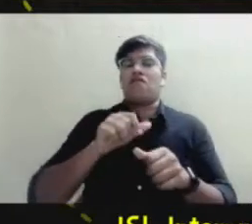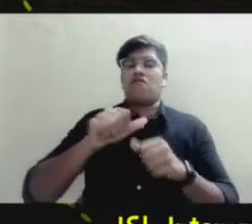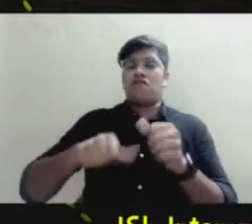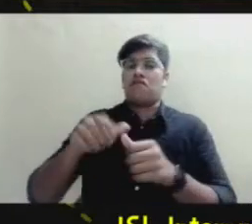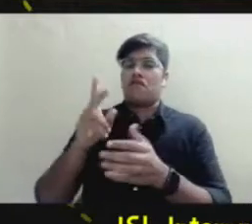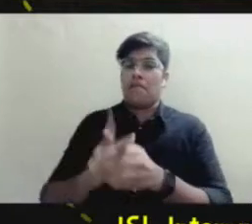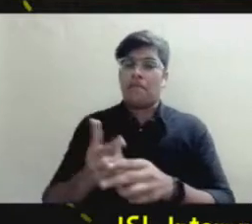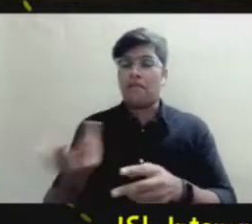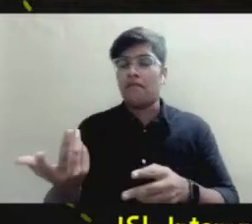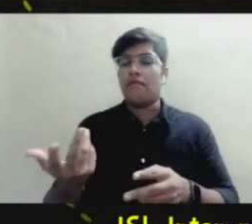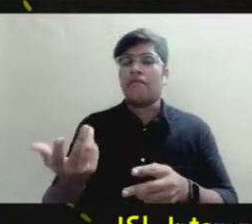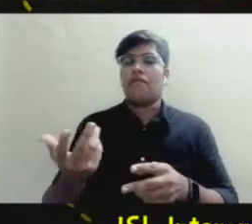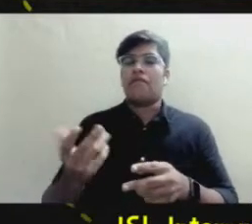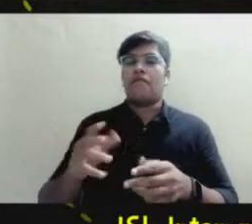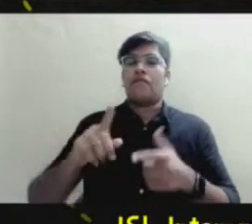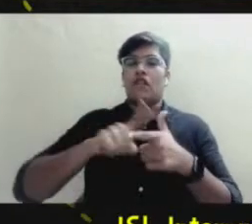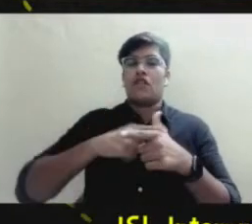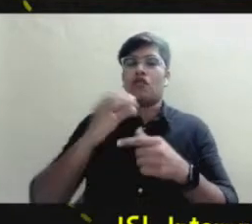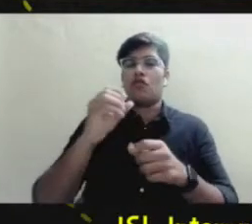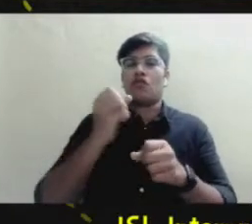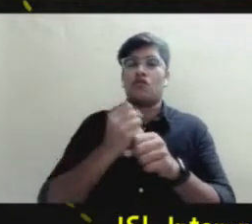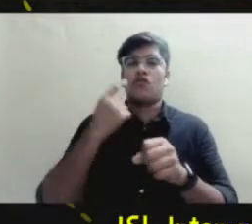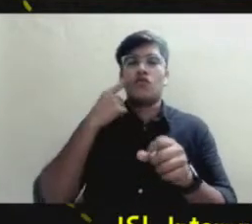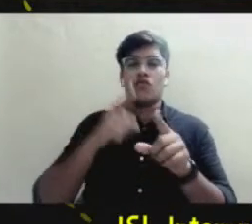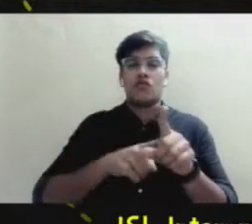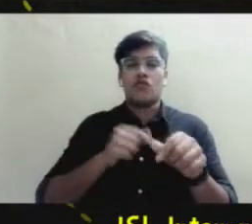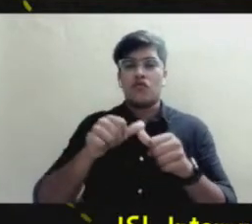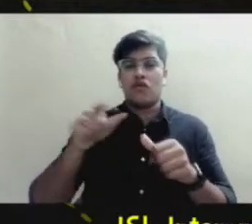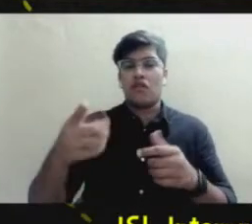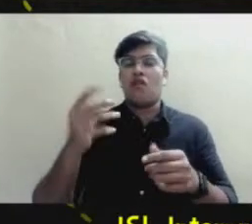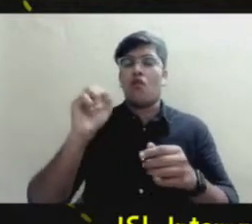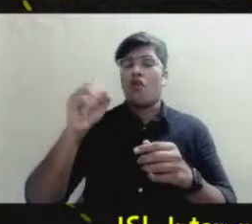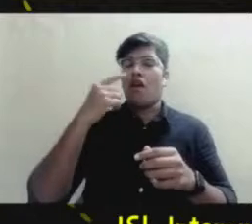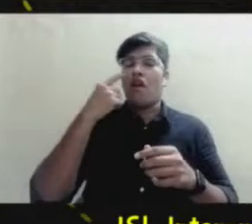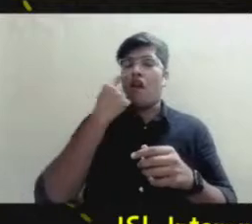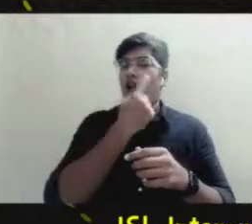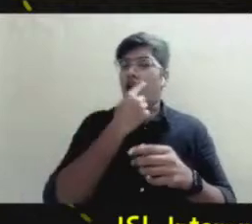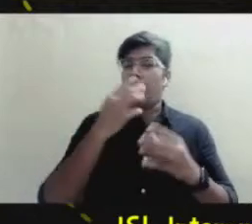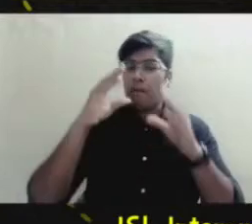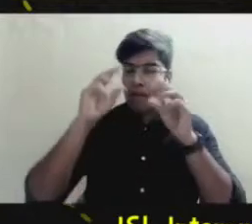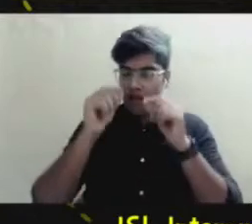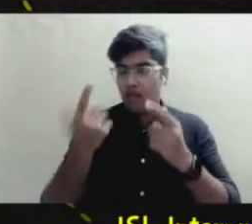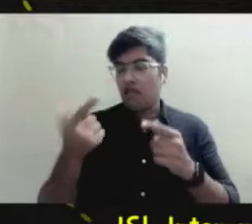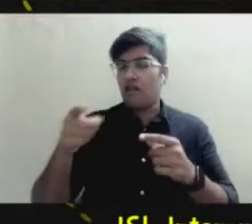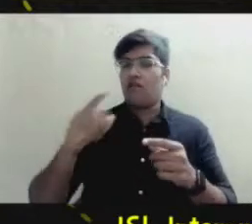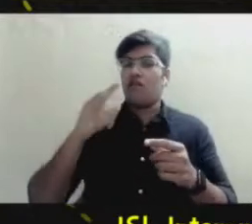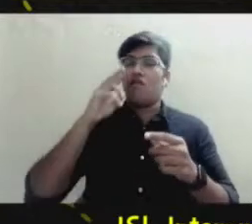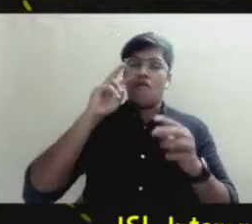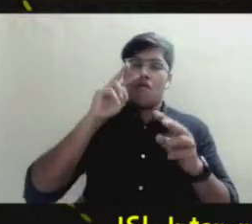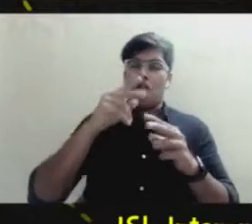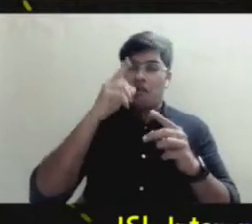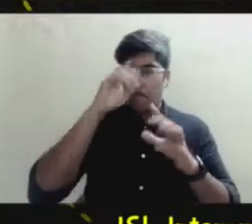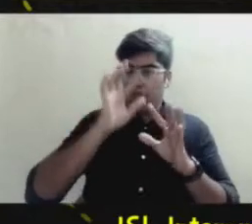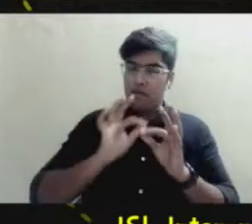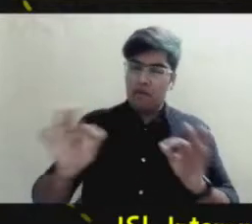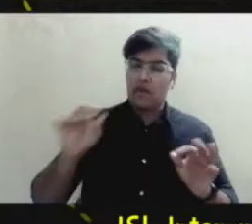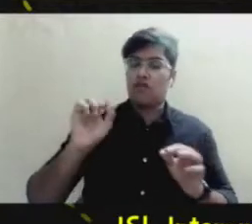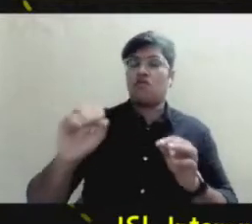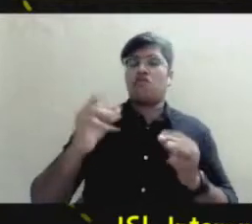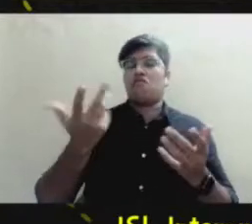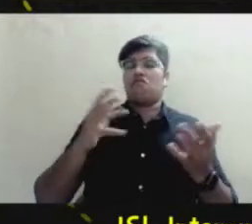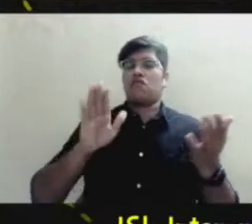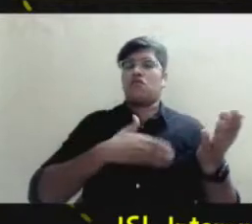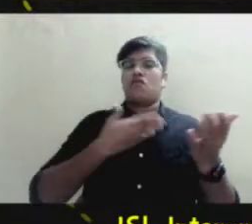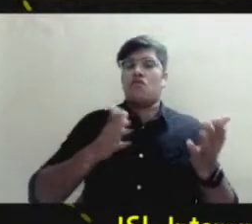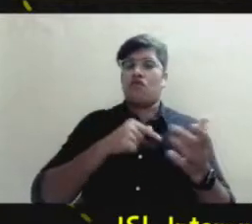or and her eyes are closed in bliss, and there is a peace about